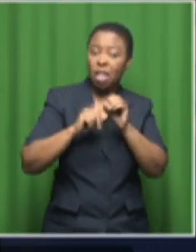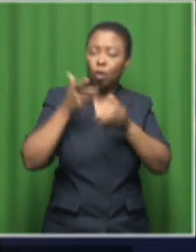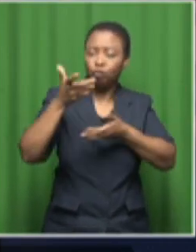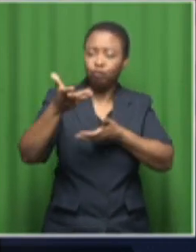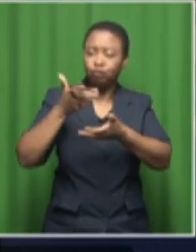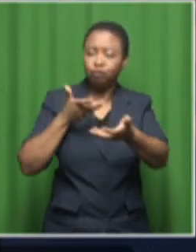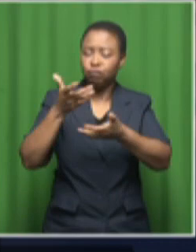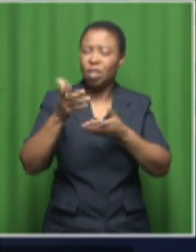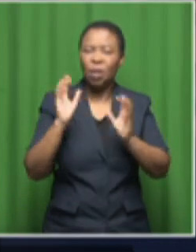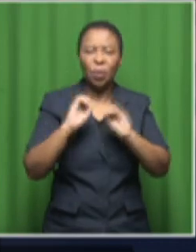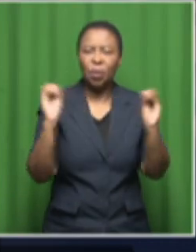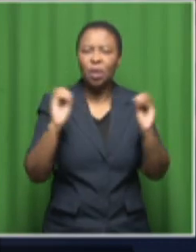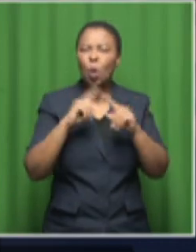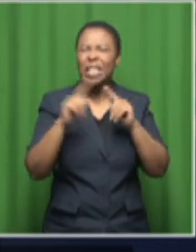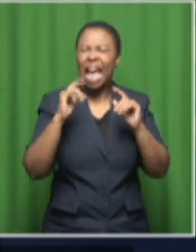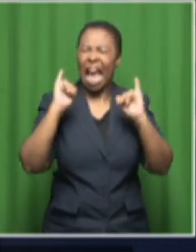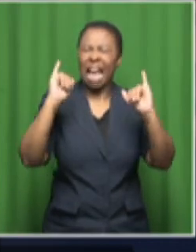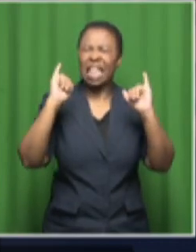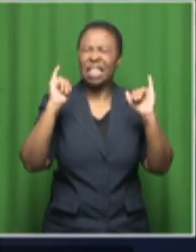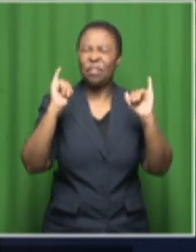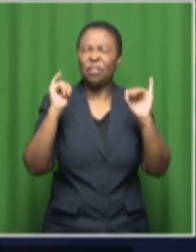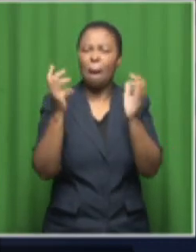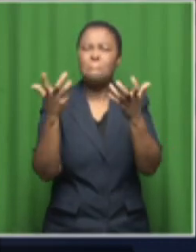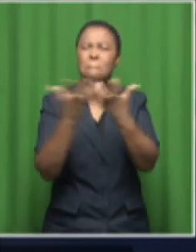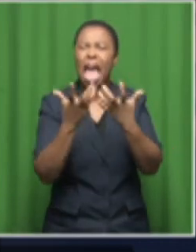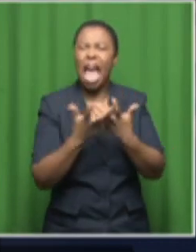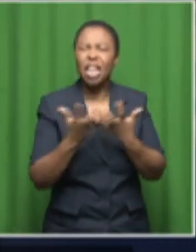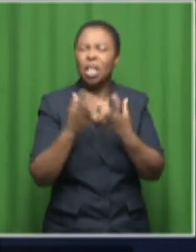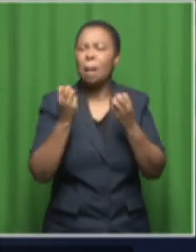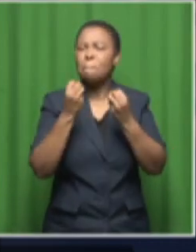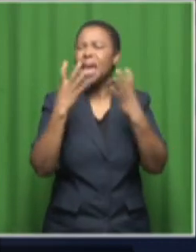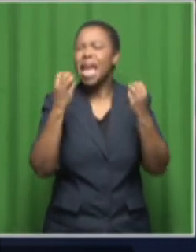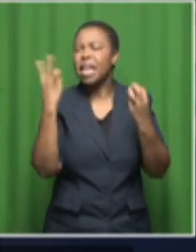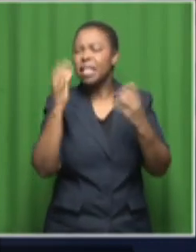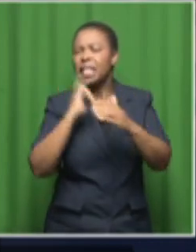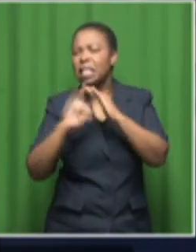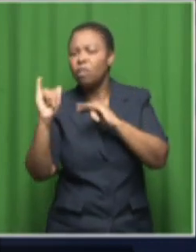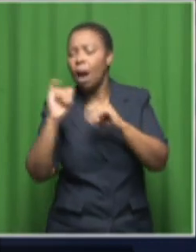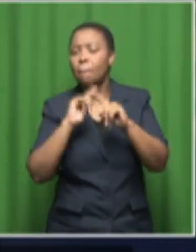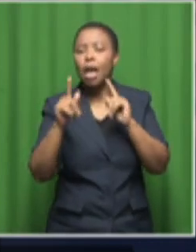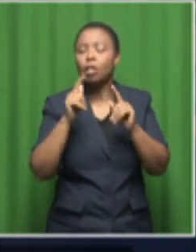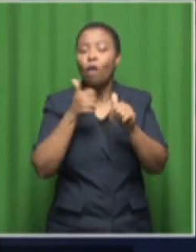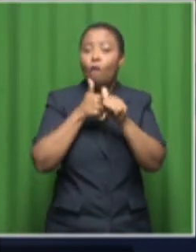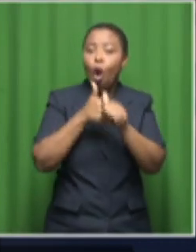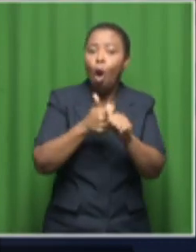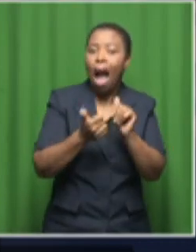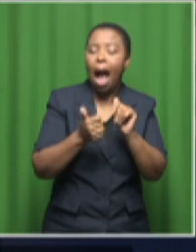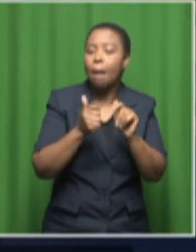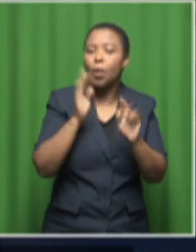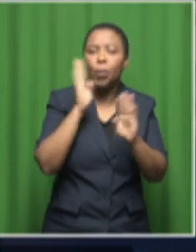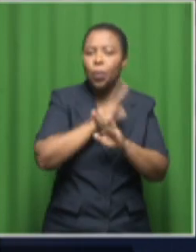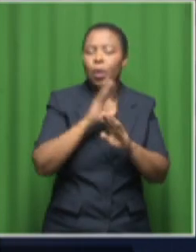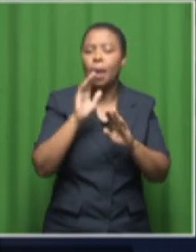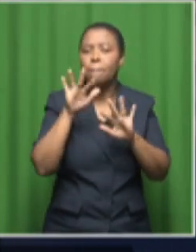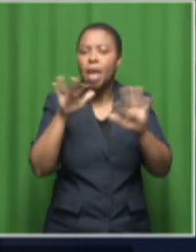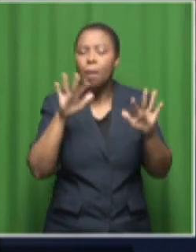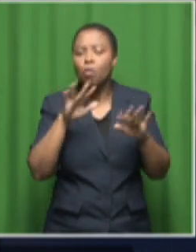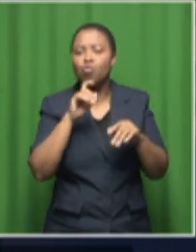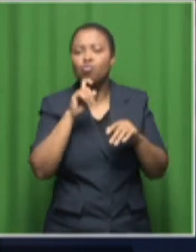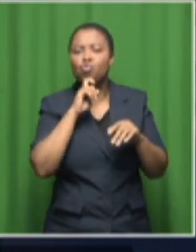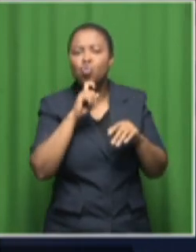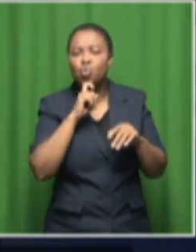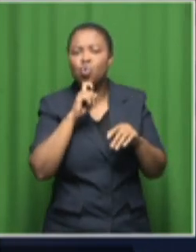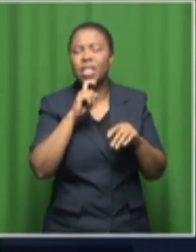lot of excessive matching with a number of individuals, but no real follow through, like a lot of ghosting, a lot of